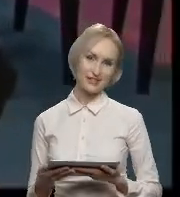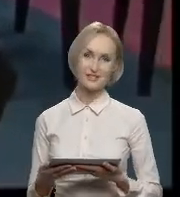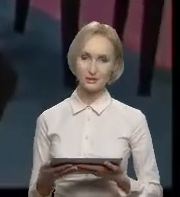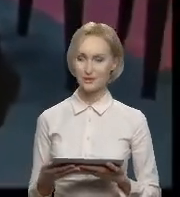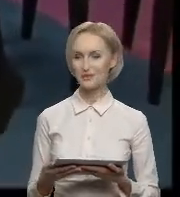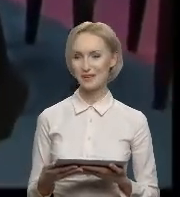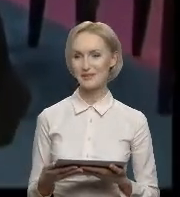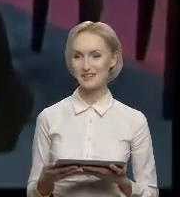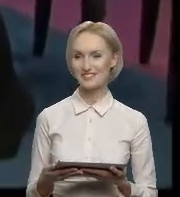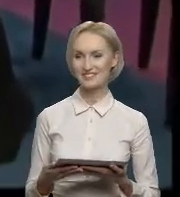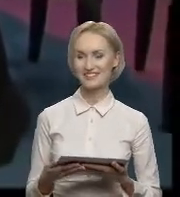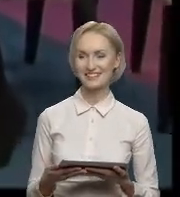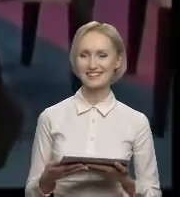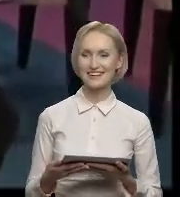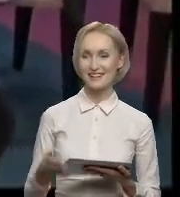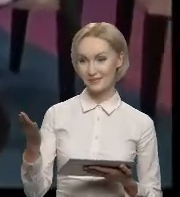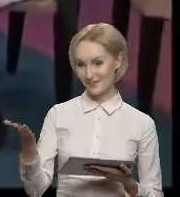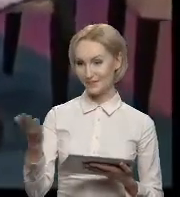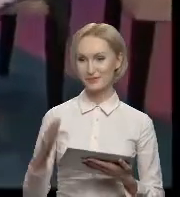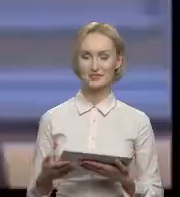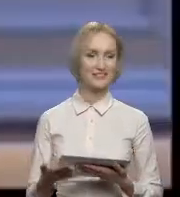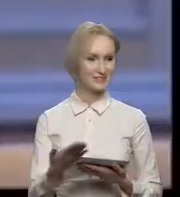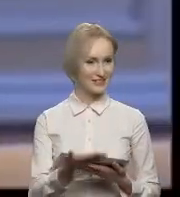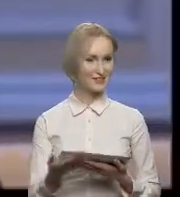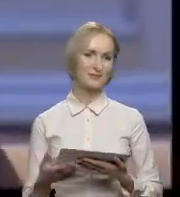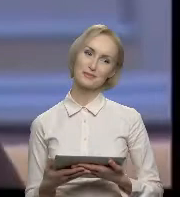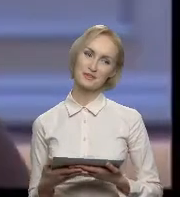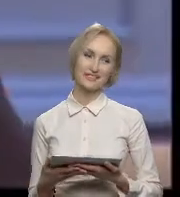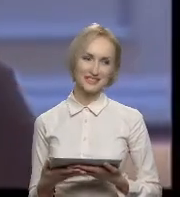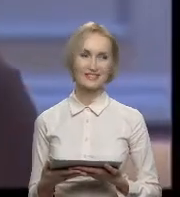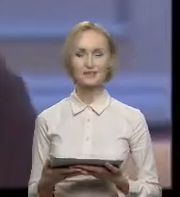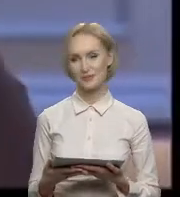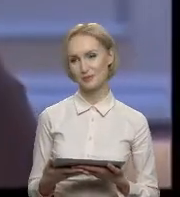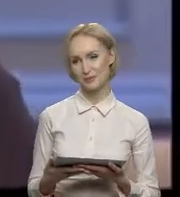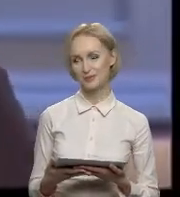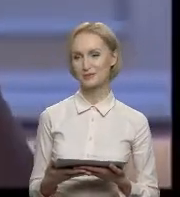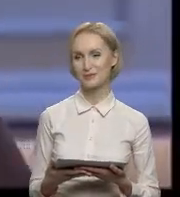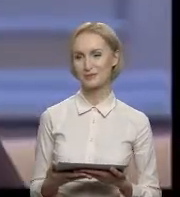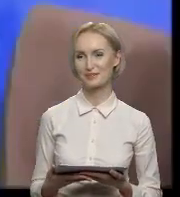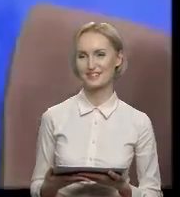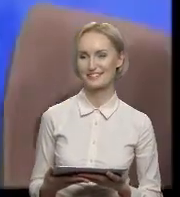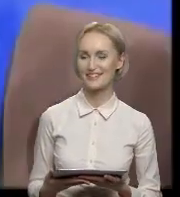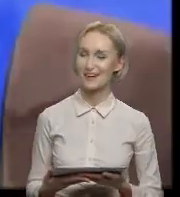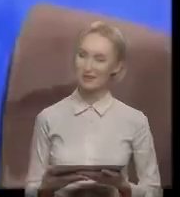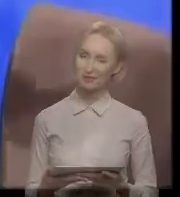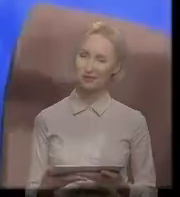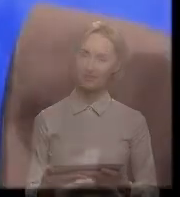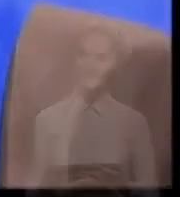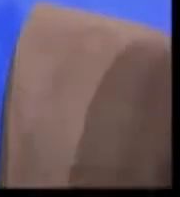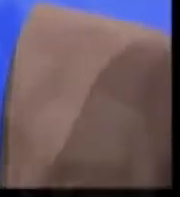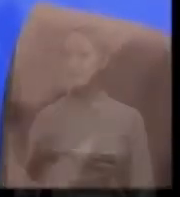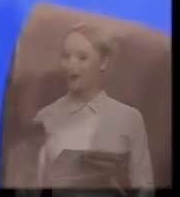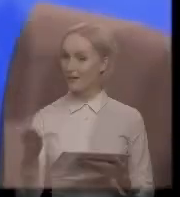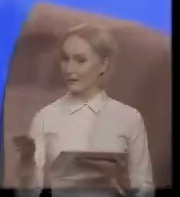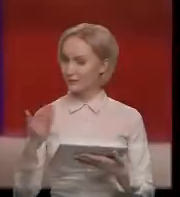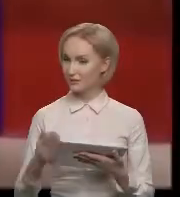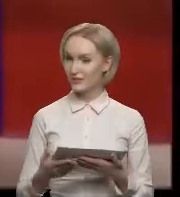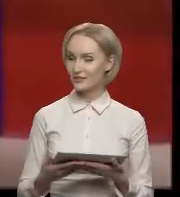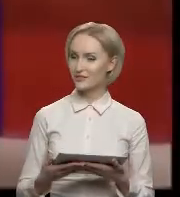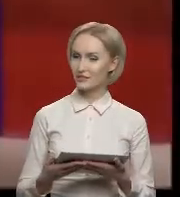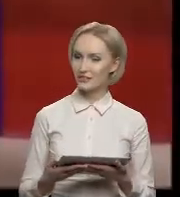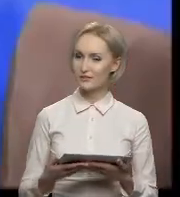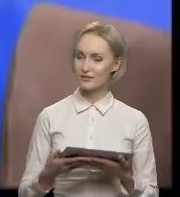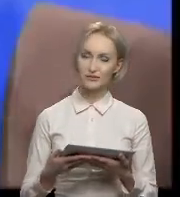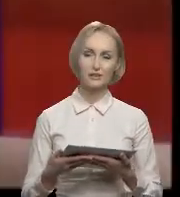is to protect him. Your job is protect him. I think the job is also you're trying to get with. Jasmine, this is your best friend. I don't need him. If I want him, her out. Get